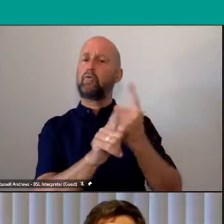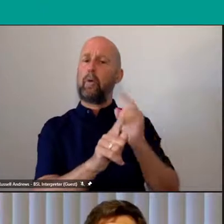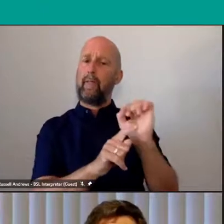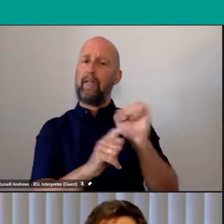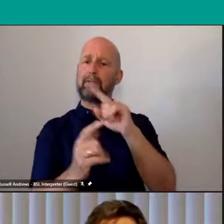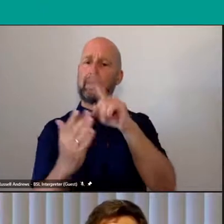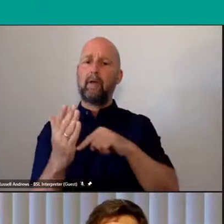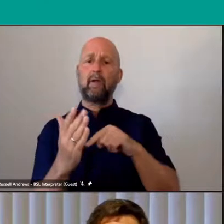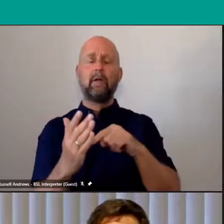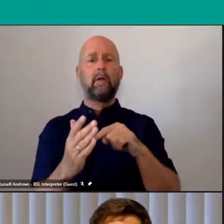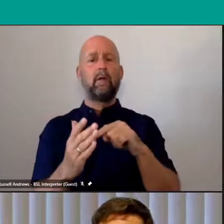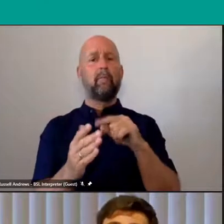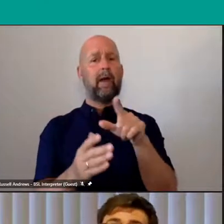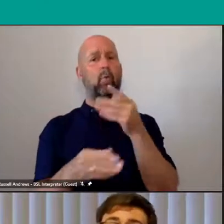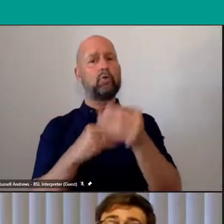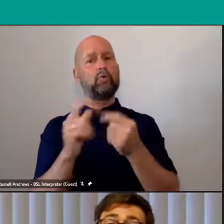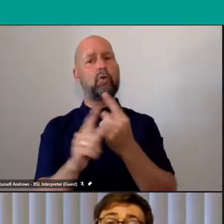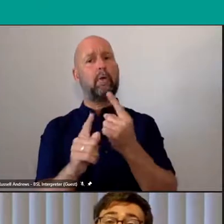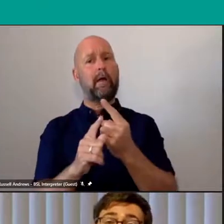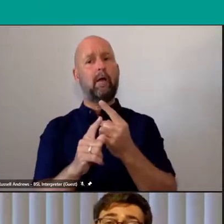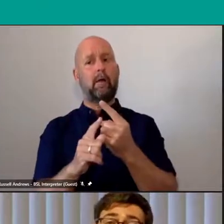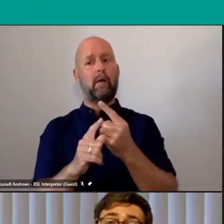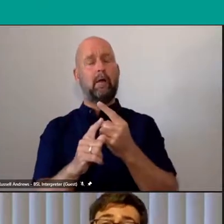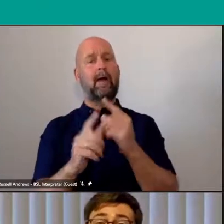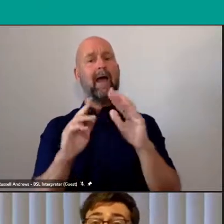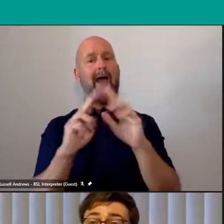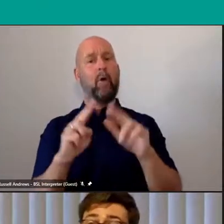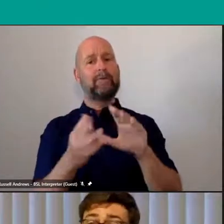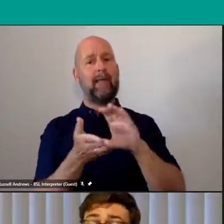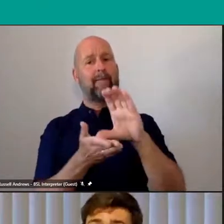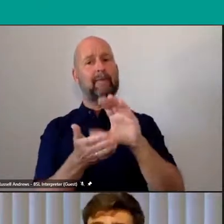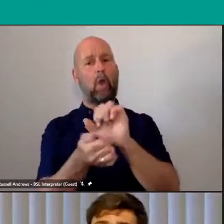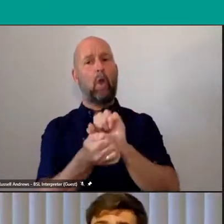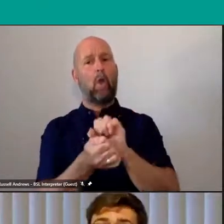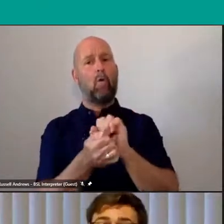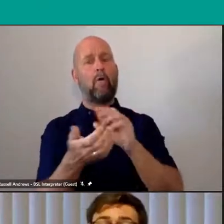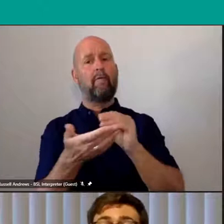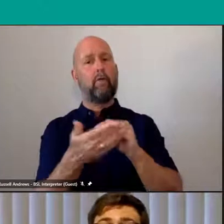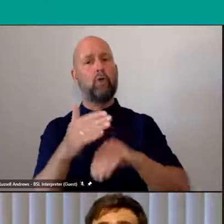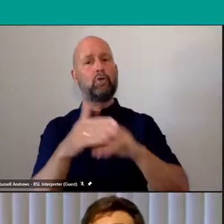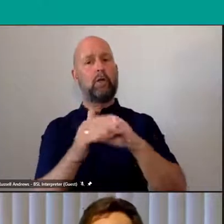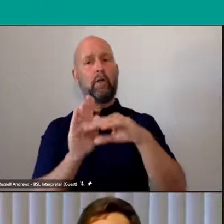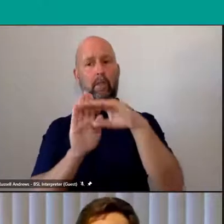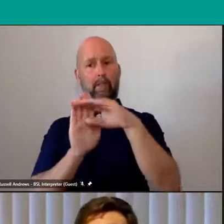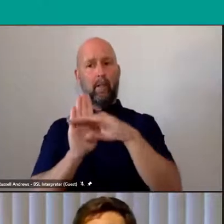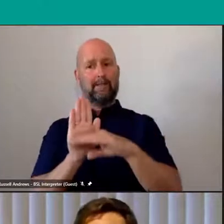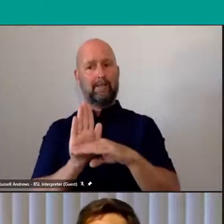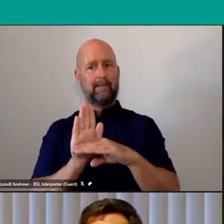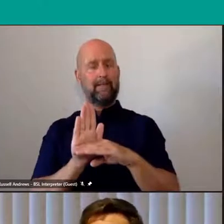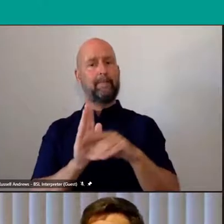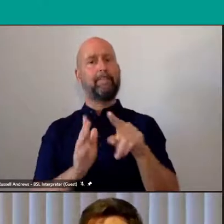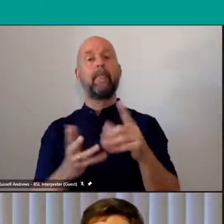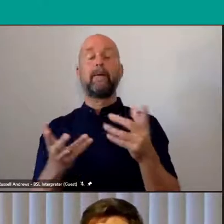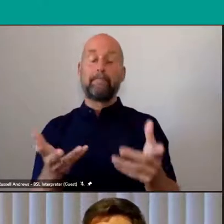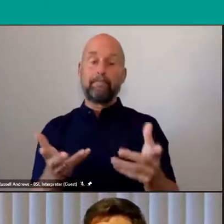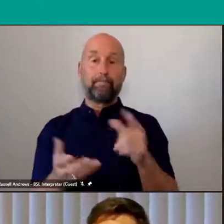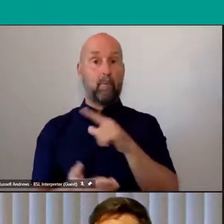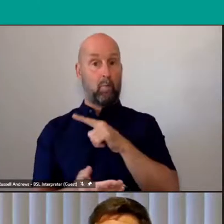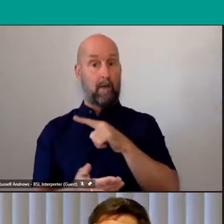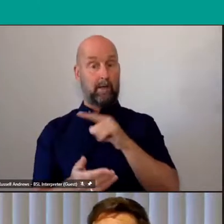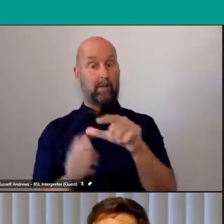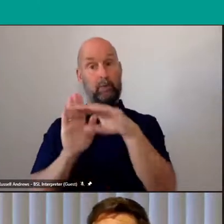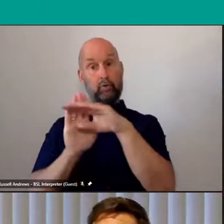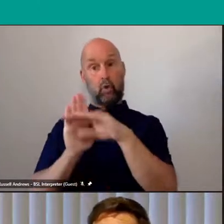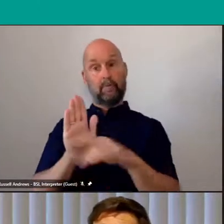talk about the Housing Investment Loan Fund, which is the overall kind of policy that this sits under. Of course, the terms of that fund